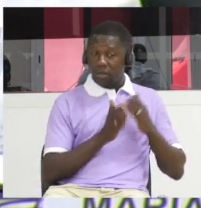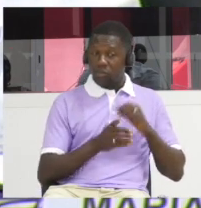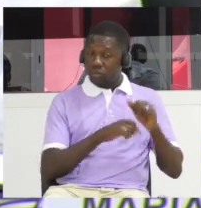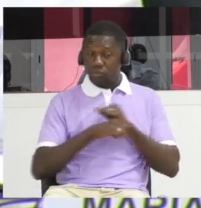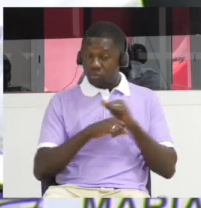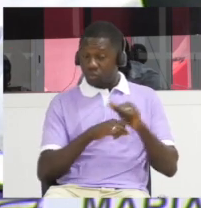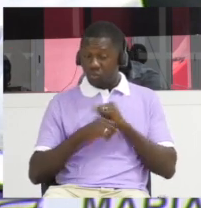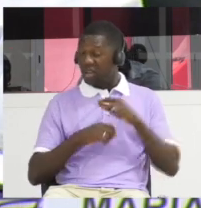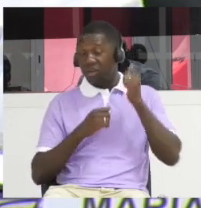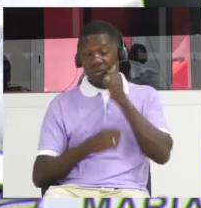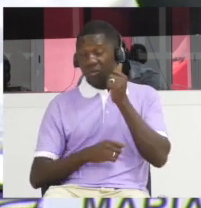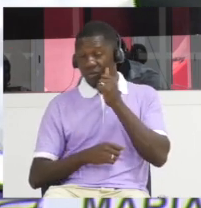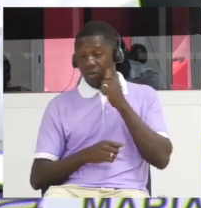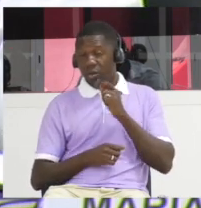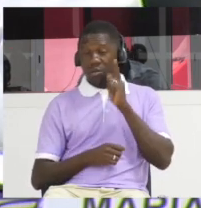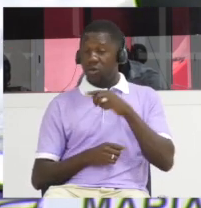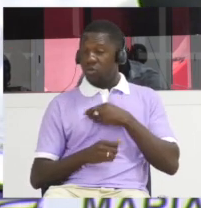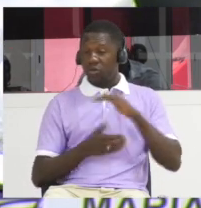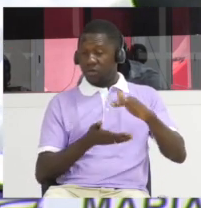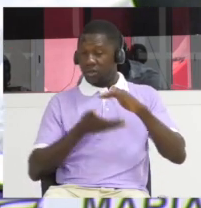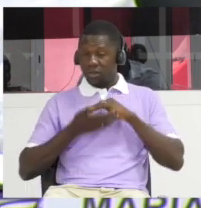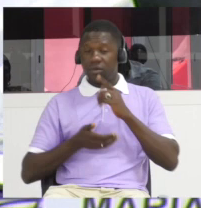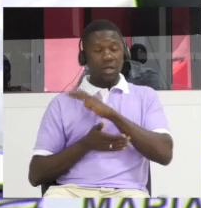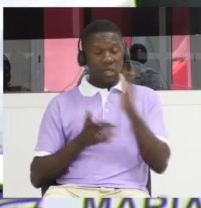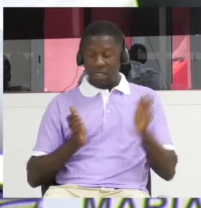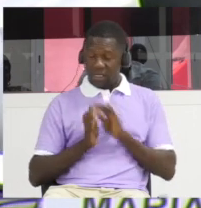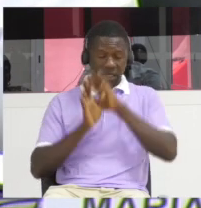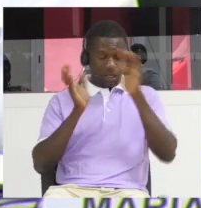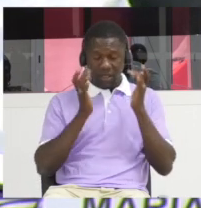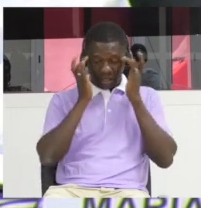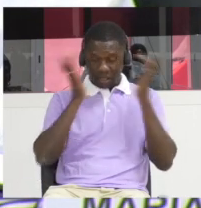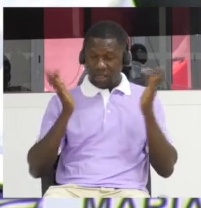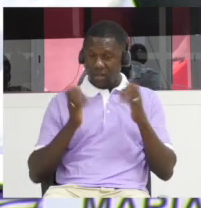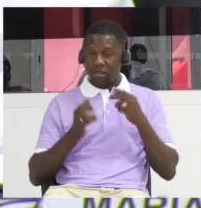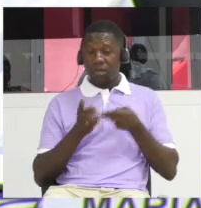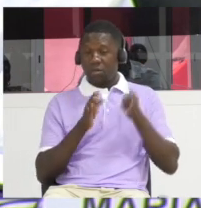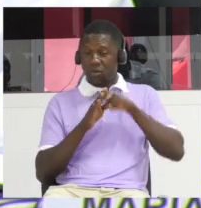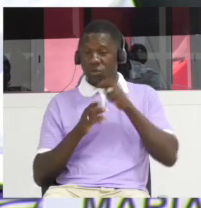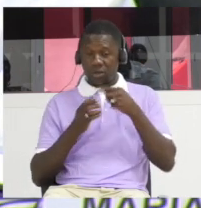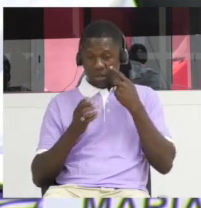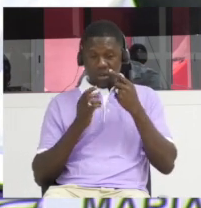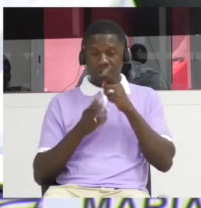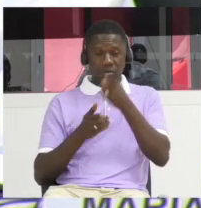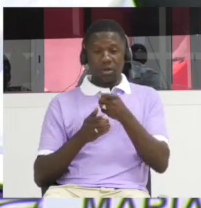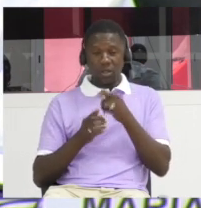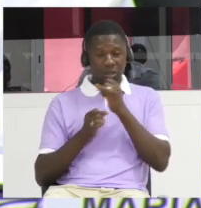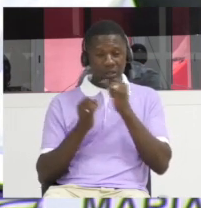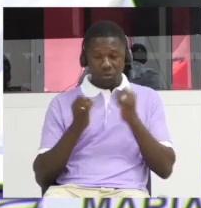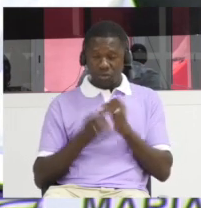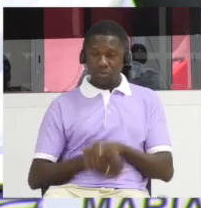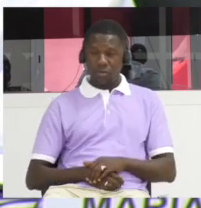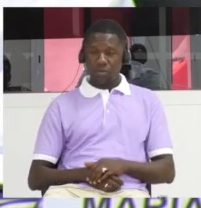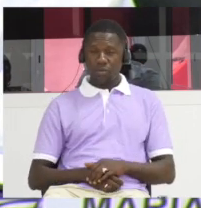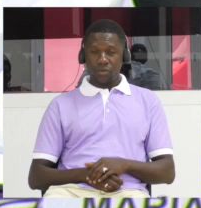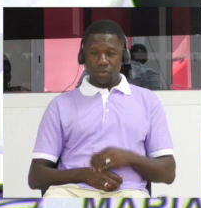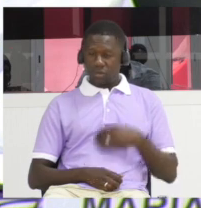always, but you have not received any intelligence report on that particular issue? Was it ever raised, as far as